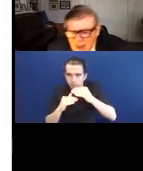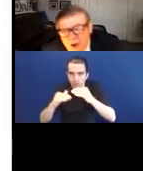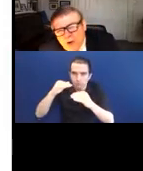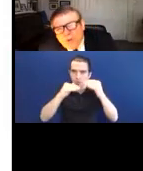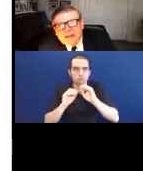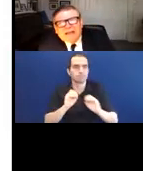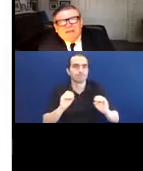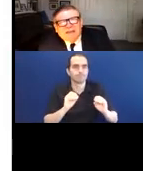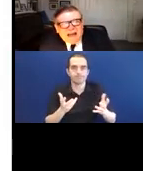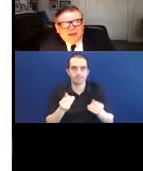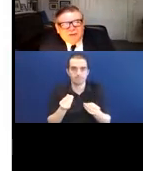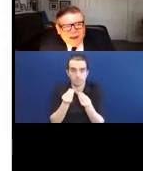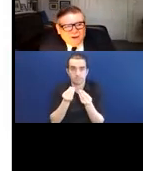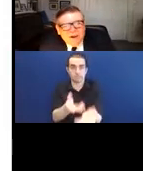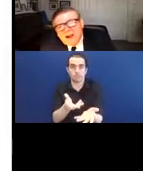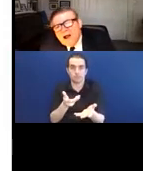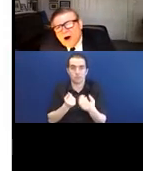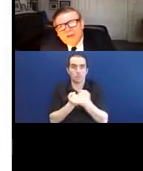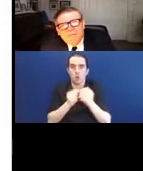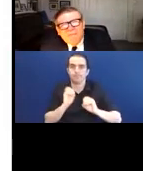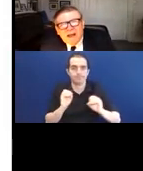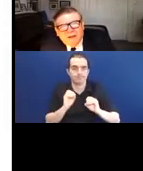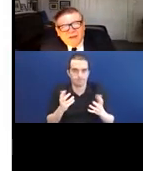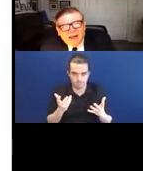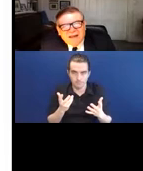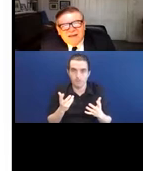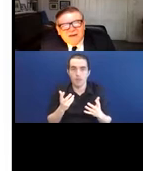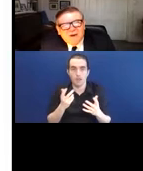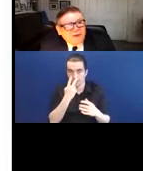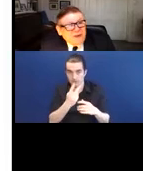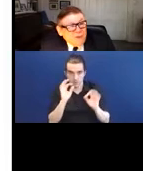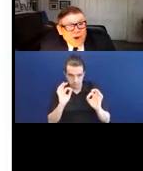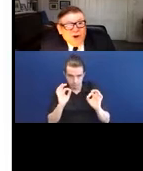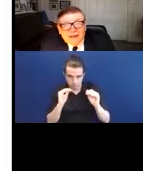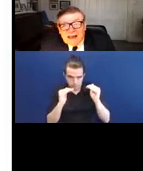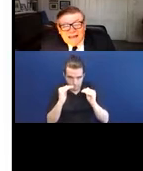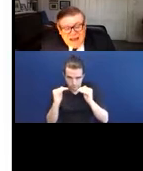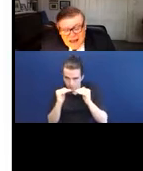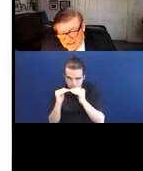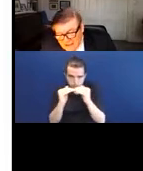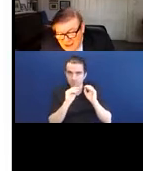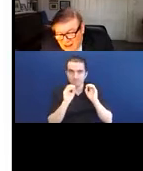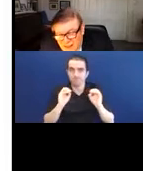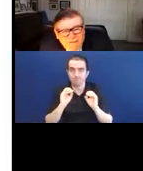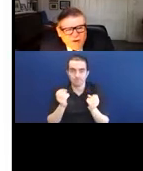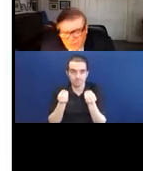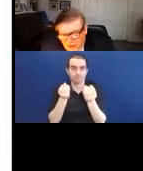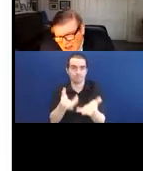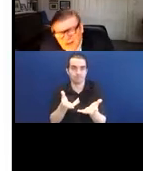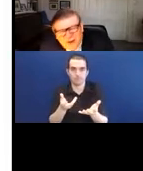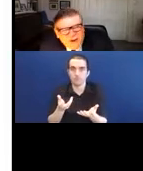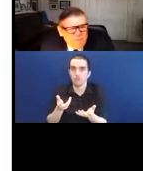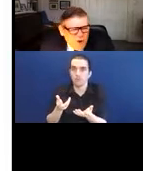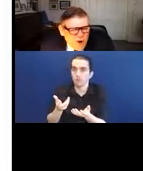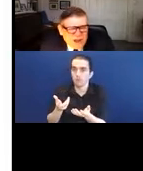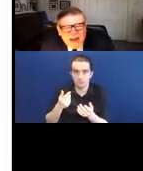for their one substantial meal on the meal that they get at school, and they were not getting that. And therefore the